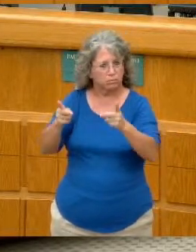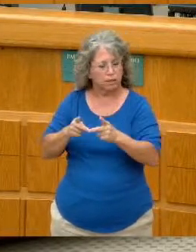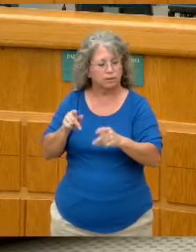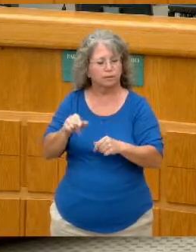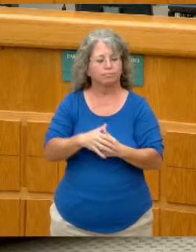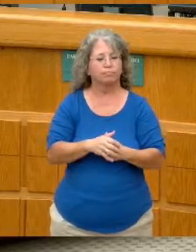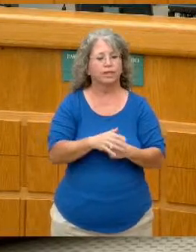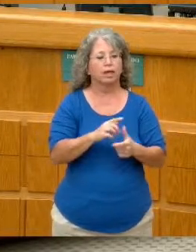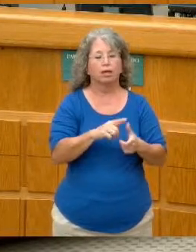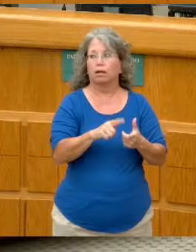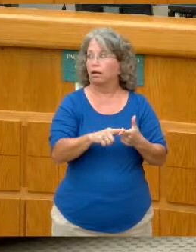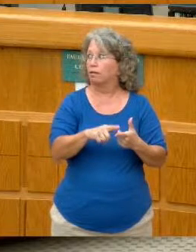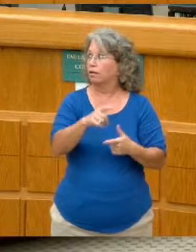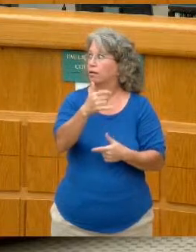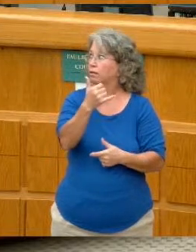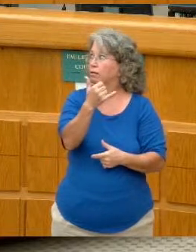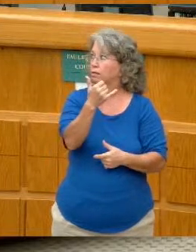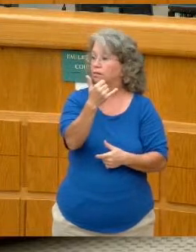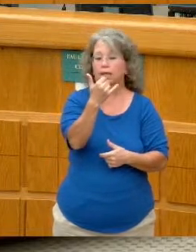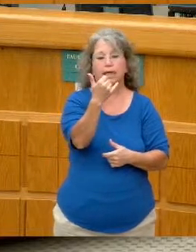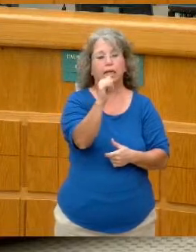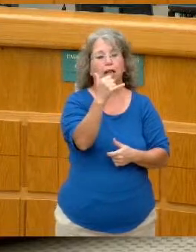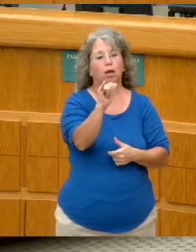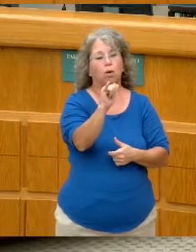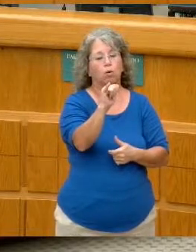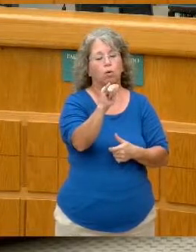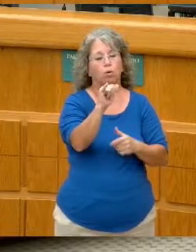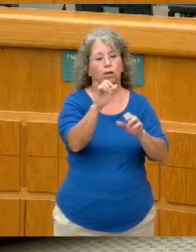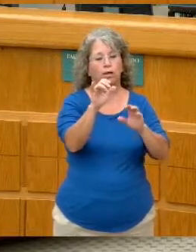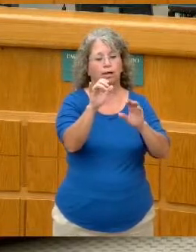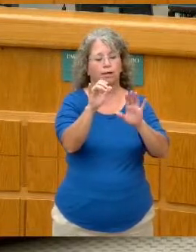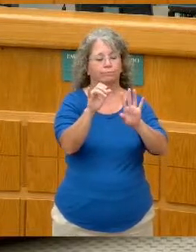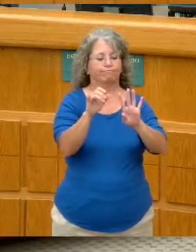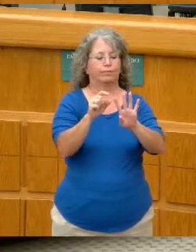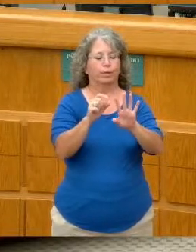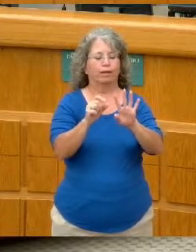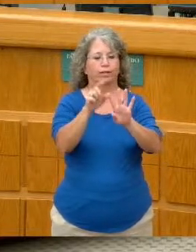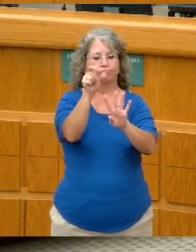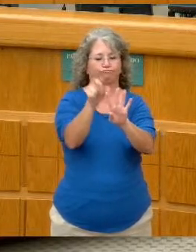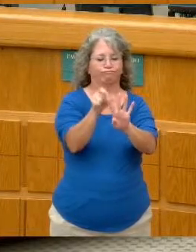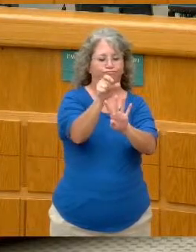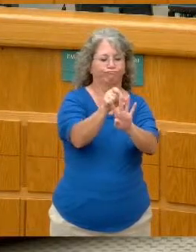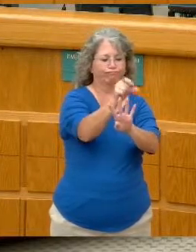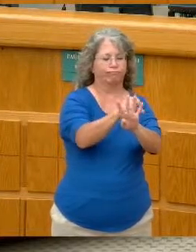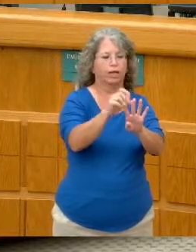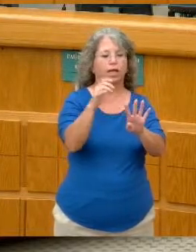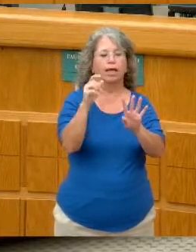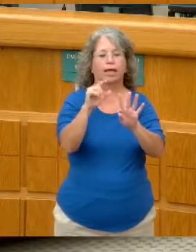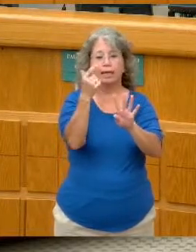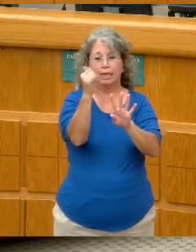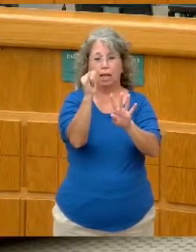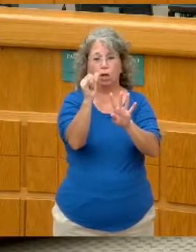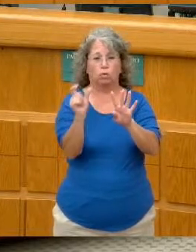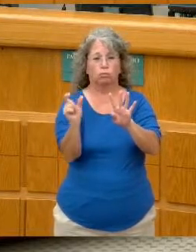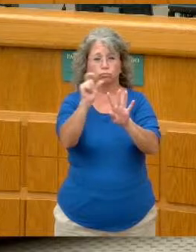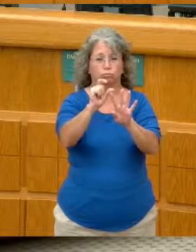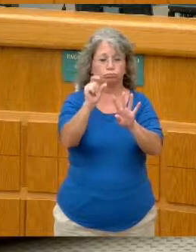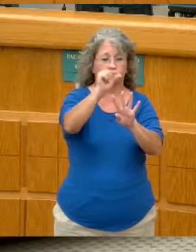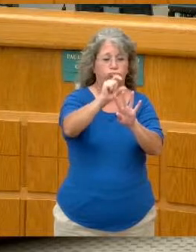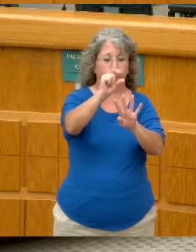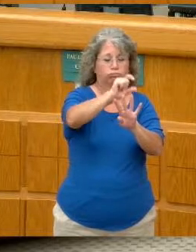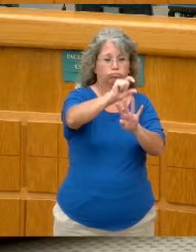state database or data drops or data dumps put into the right days. And so this shows you a